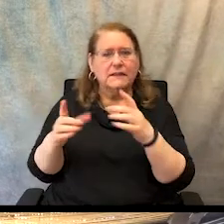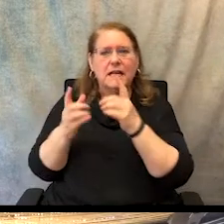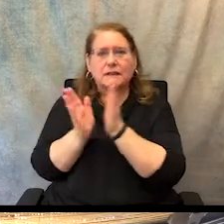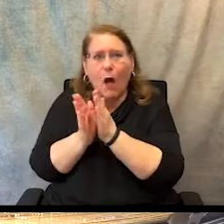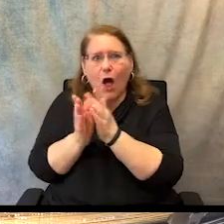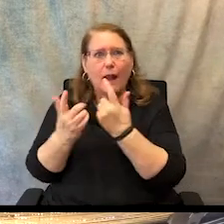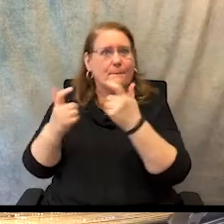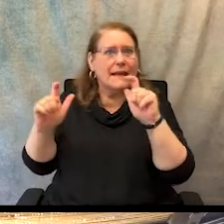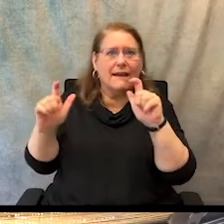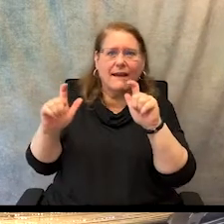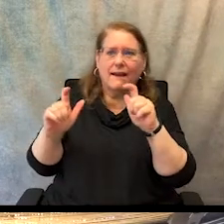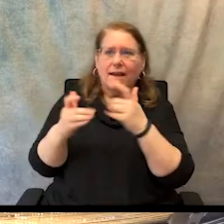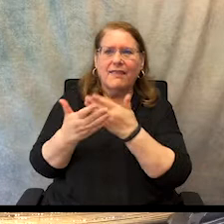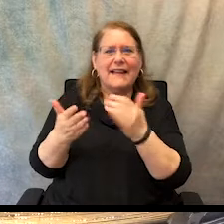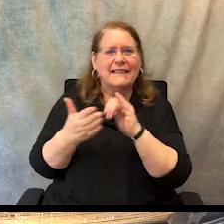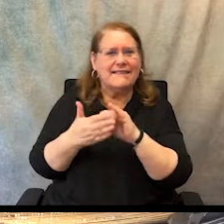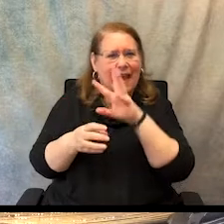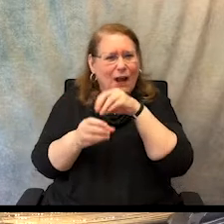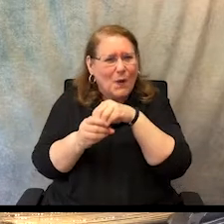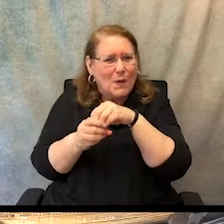same time, there's so much humor